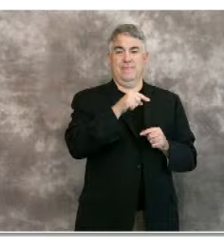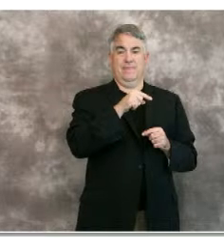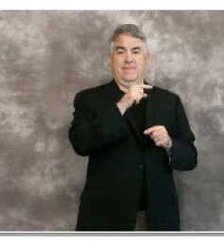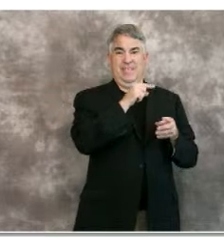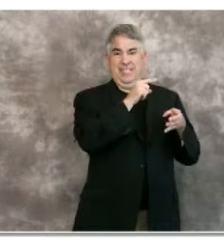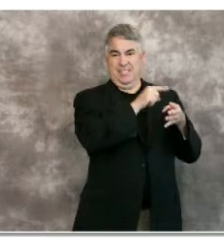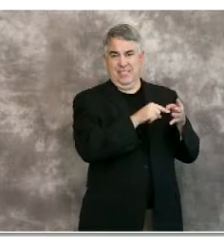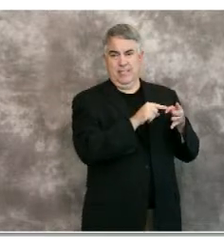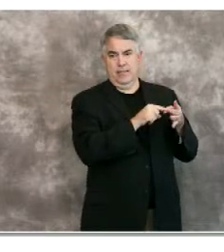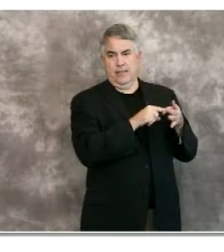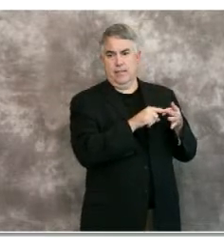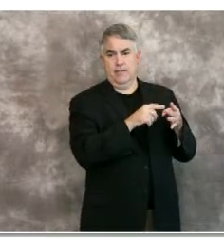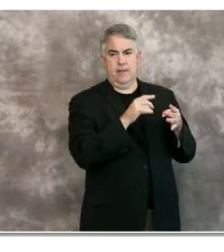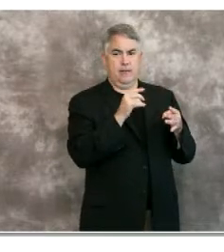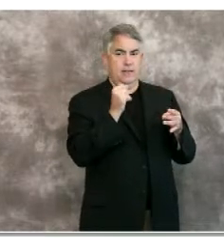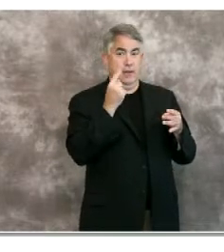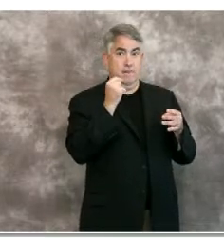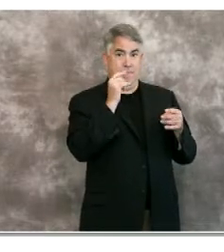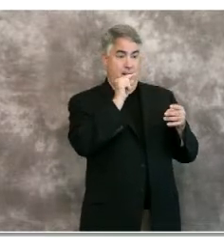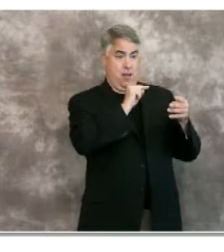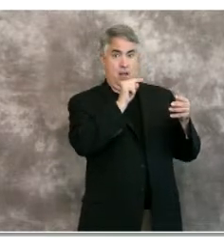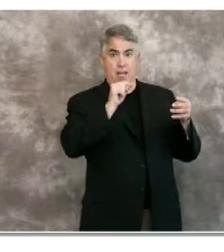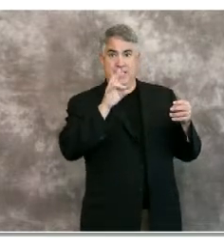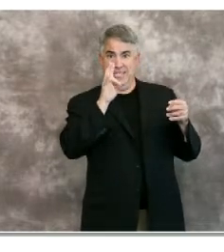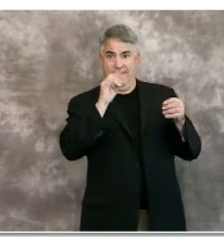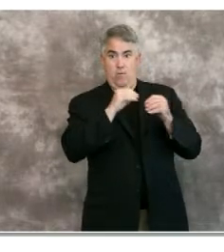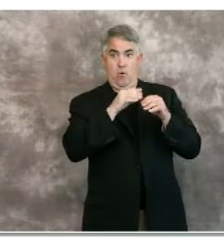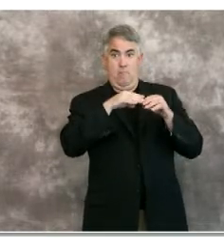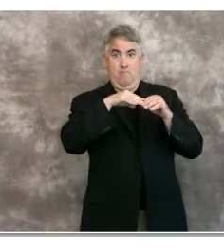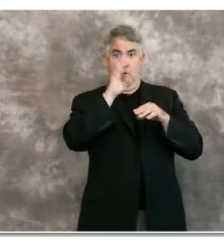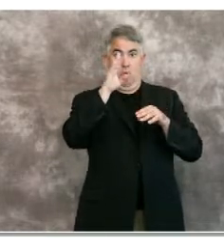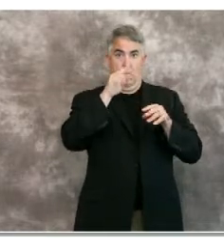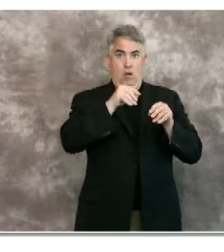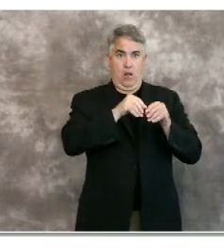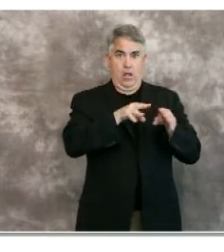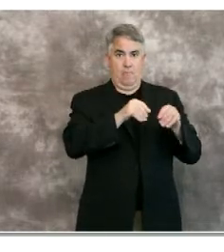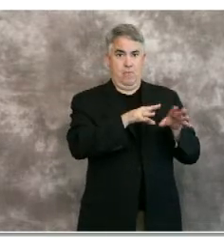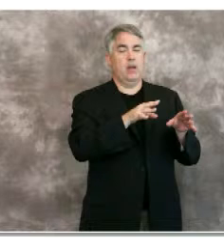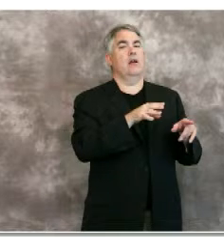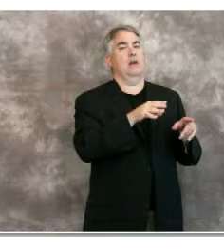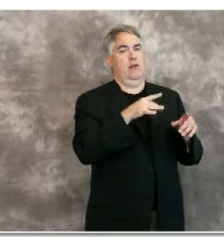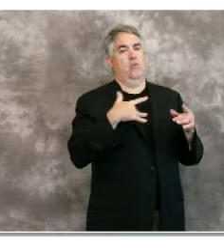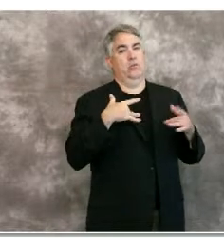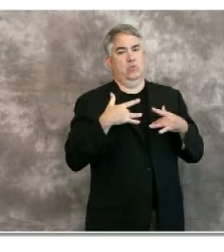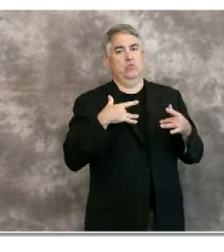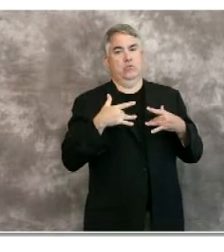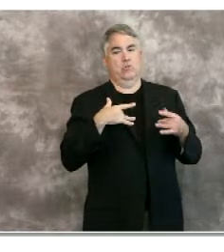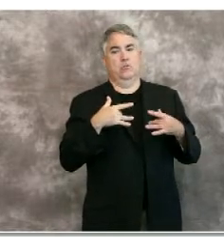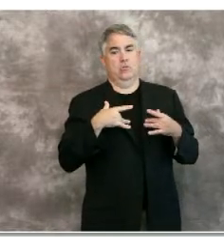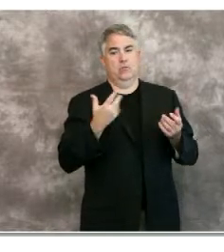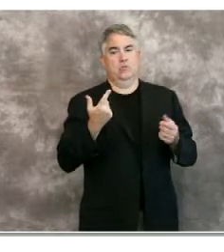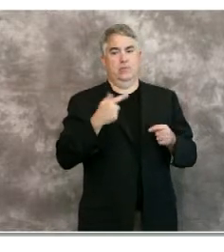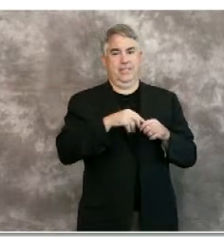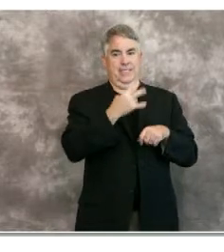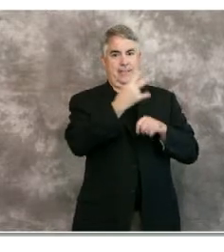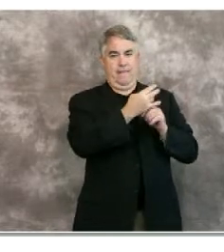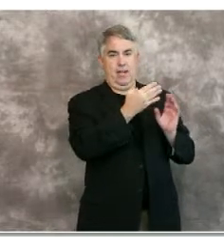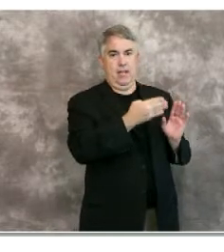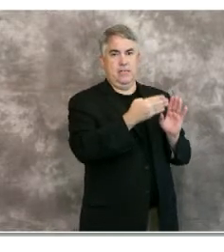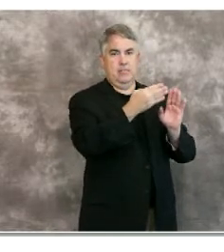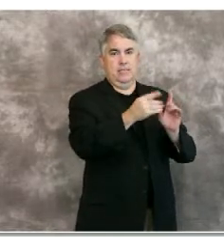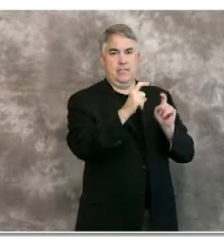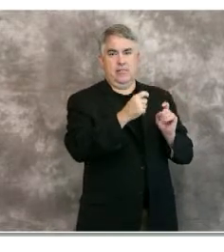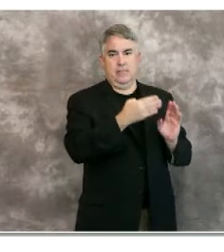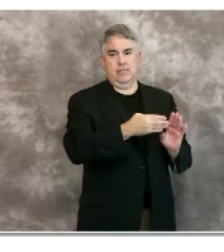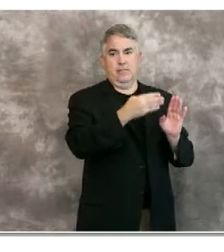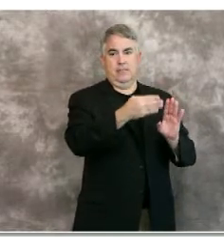community outbreaks are reported in the past 7 days. And as you can see here, our number is 8 for